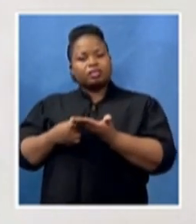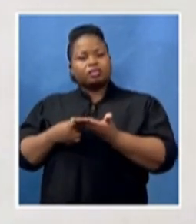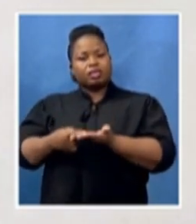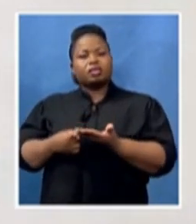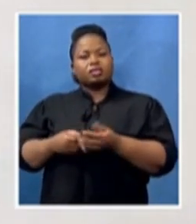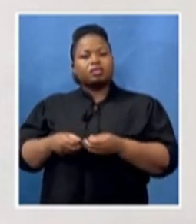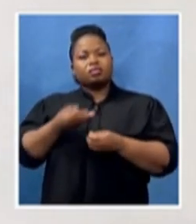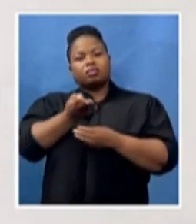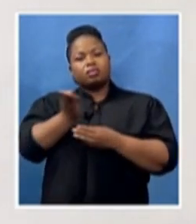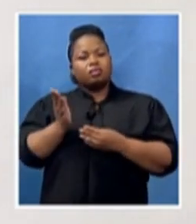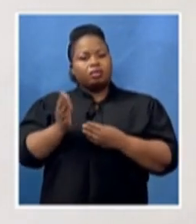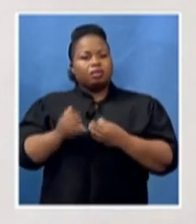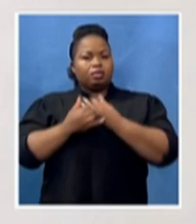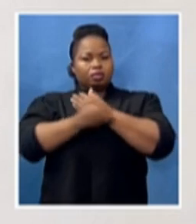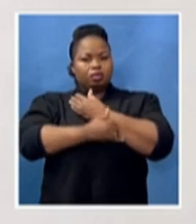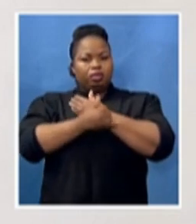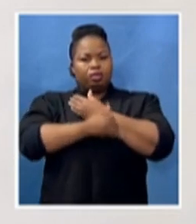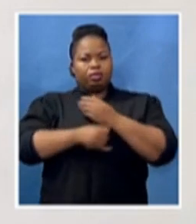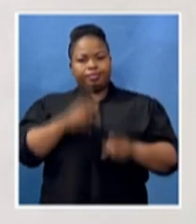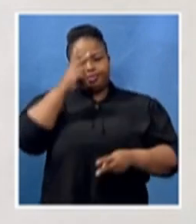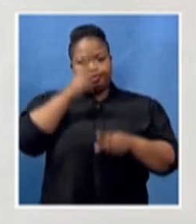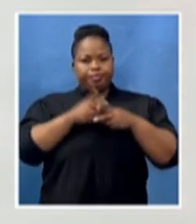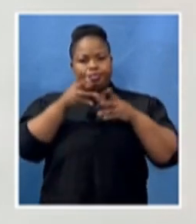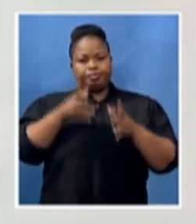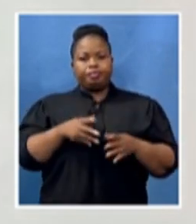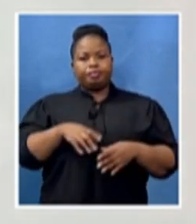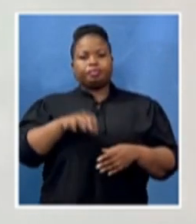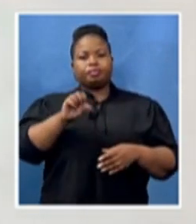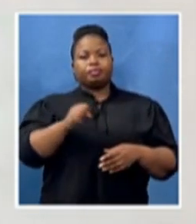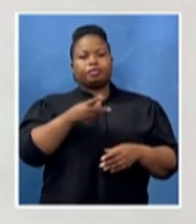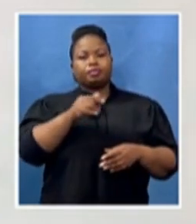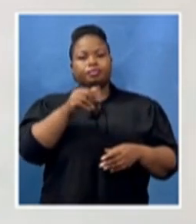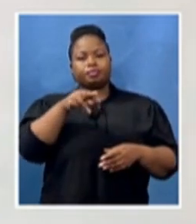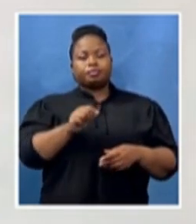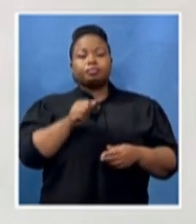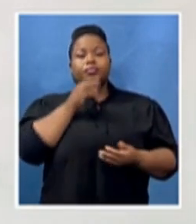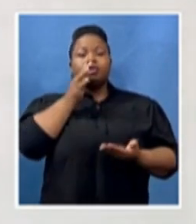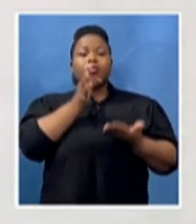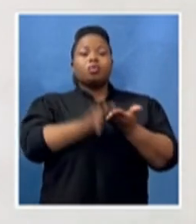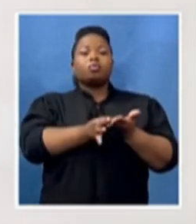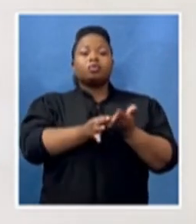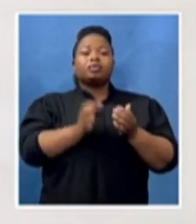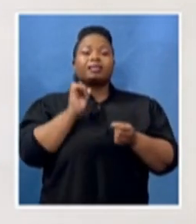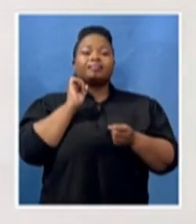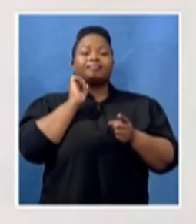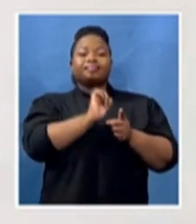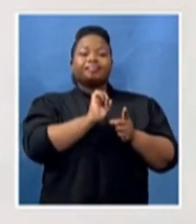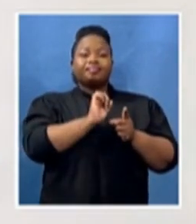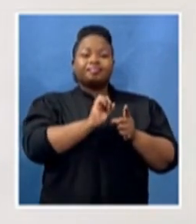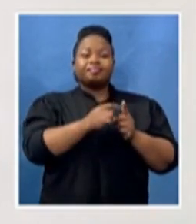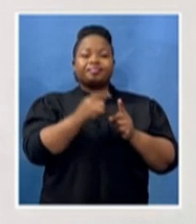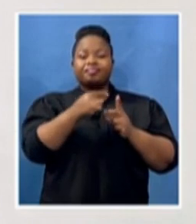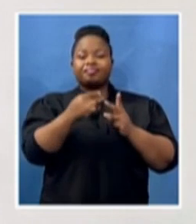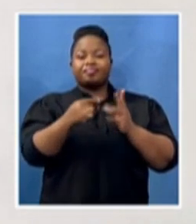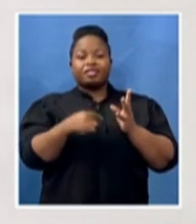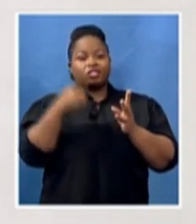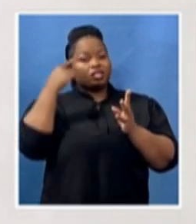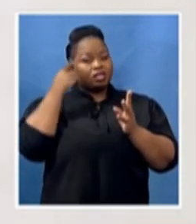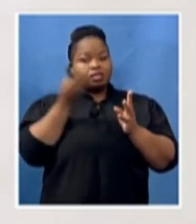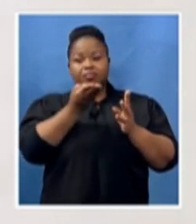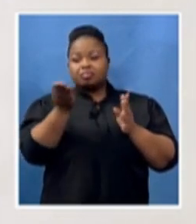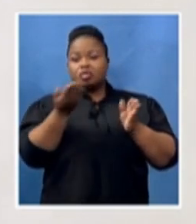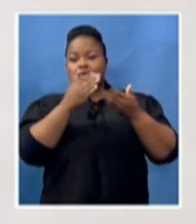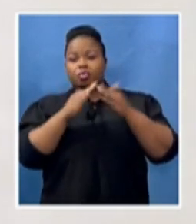will provide us with her proposals on what communities and the society at large can do to achieve